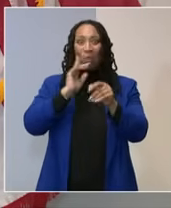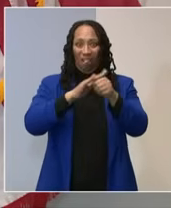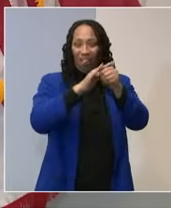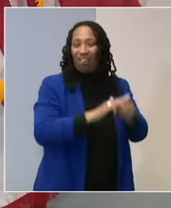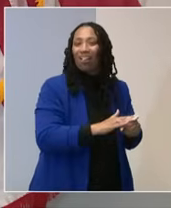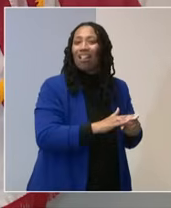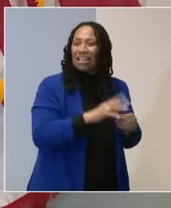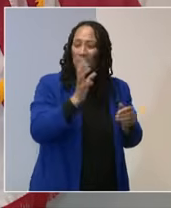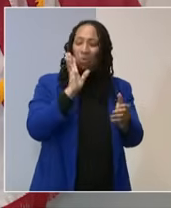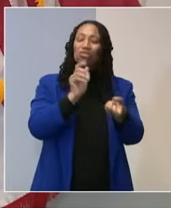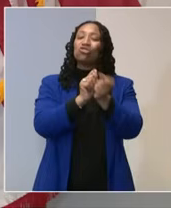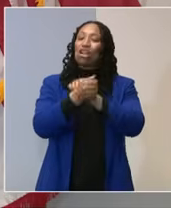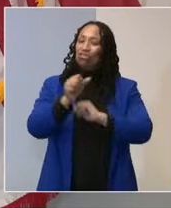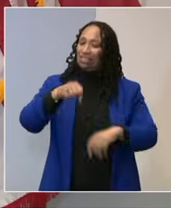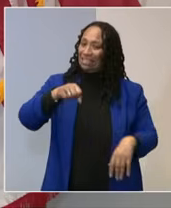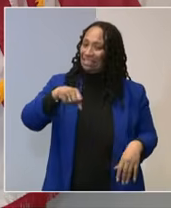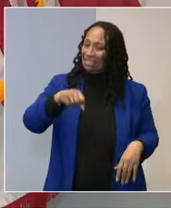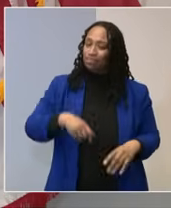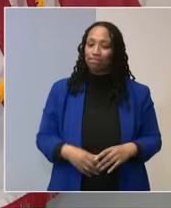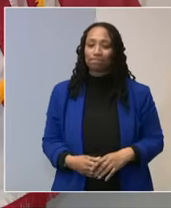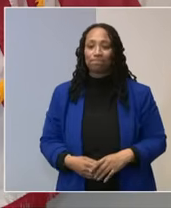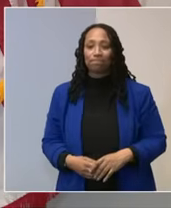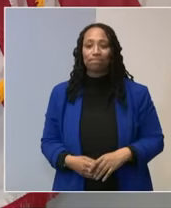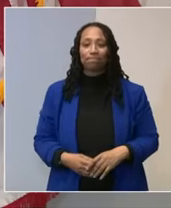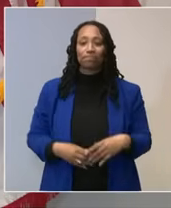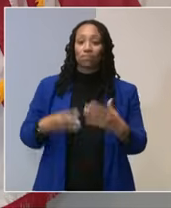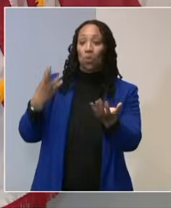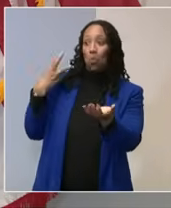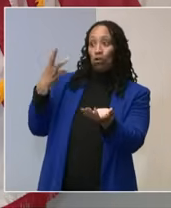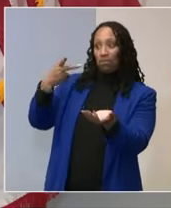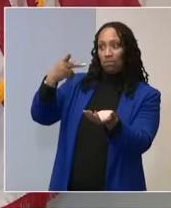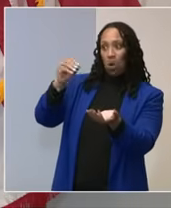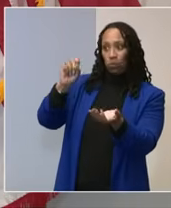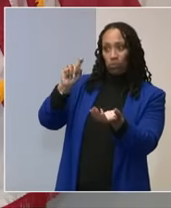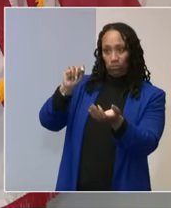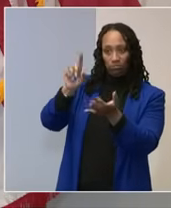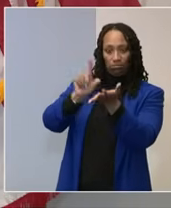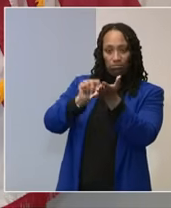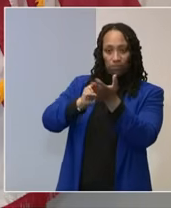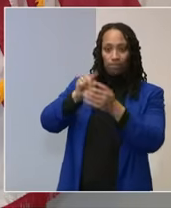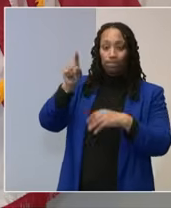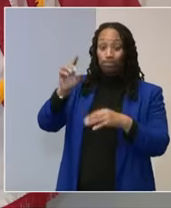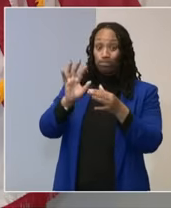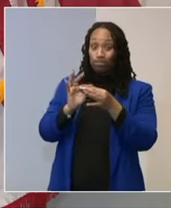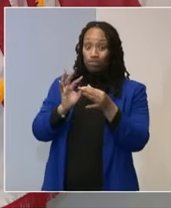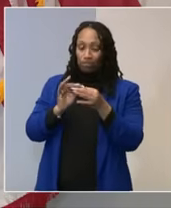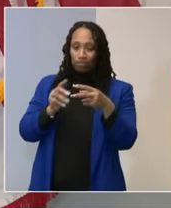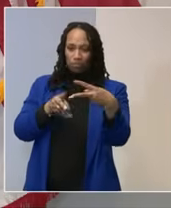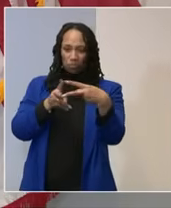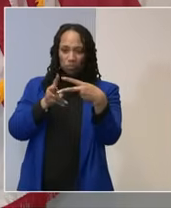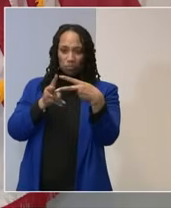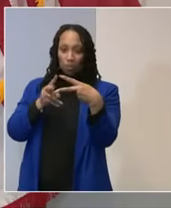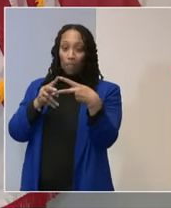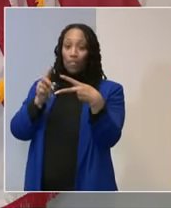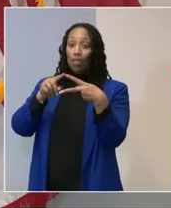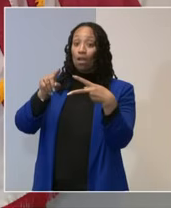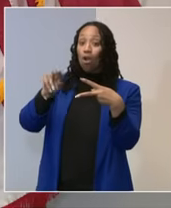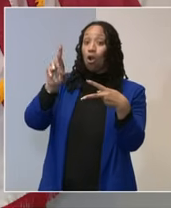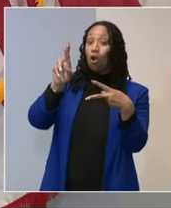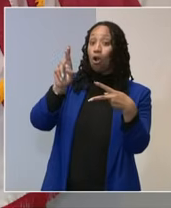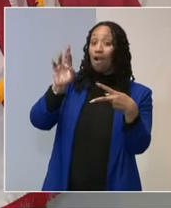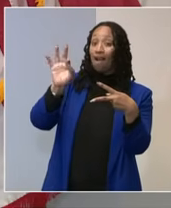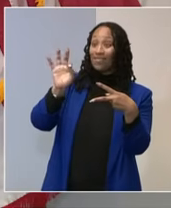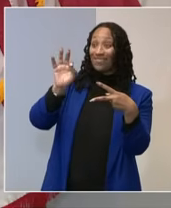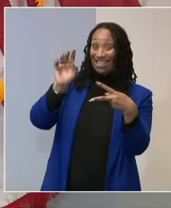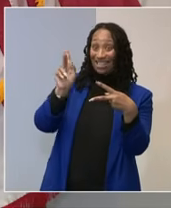Thank you, Mayor. Jenny Gathert from the Washington Post. Just 2 quick questions. RFK is obviously a legacy achievement for you, but it won't be